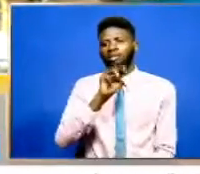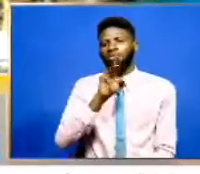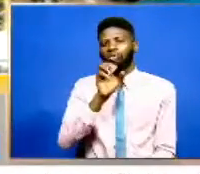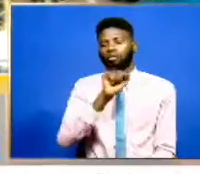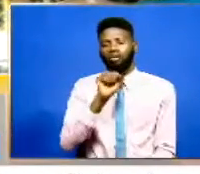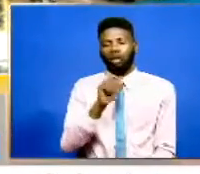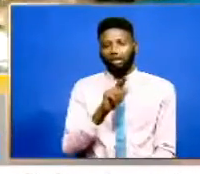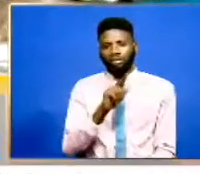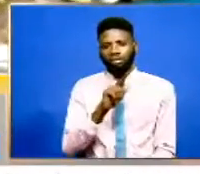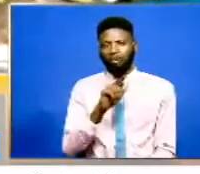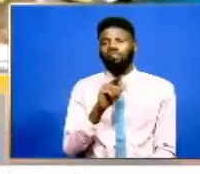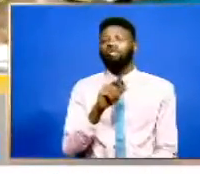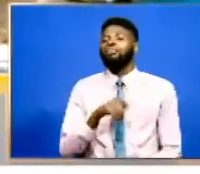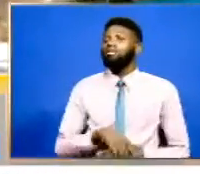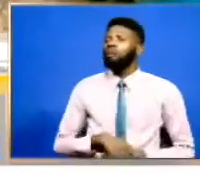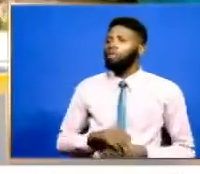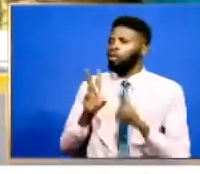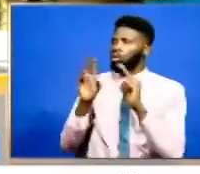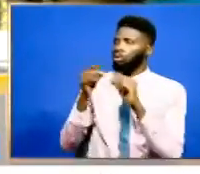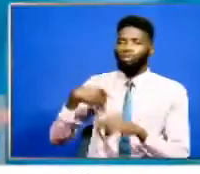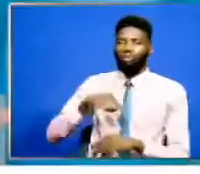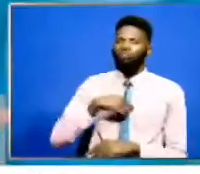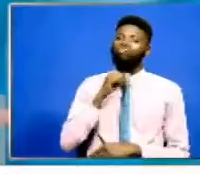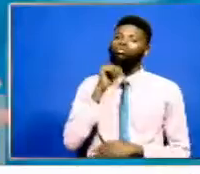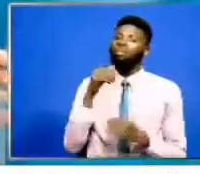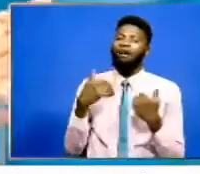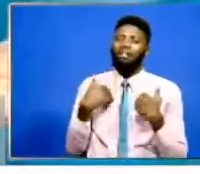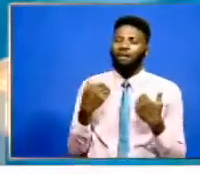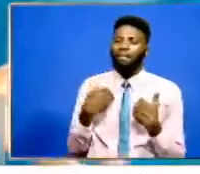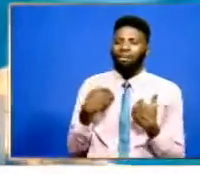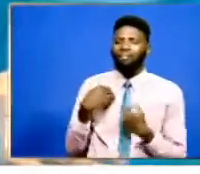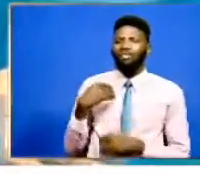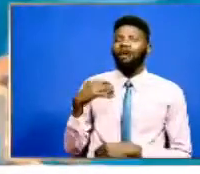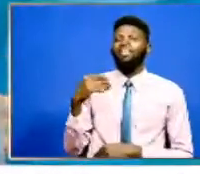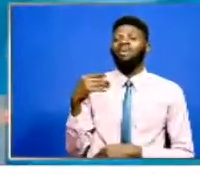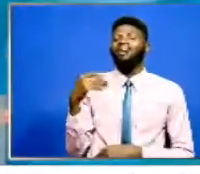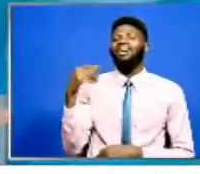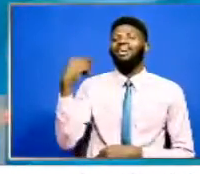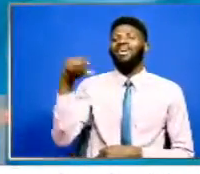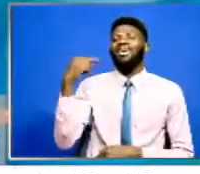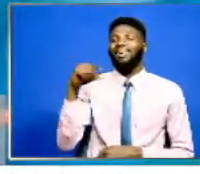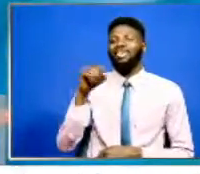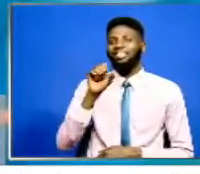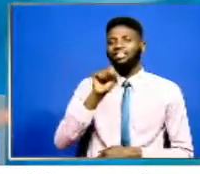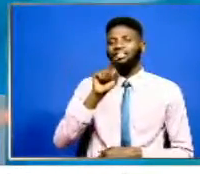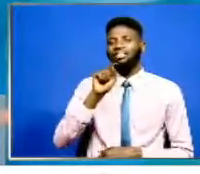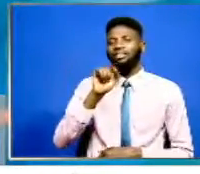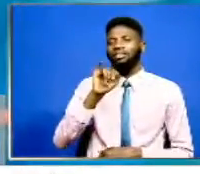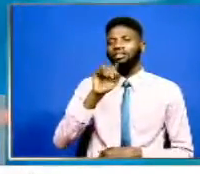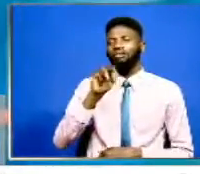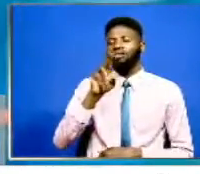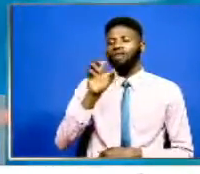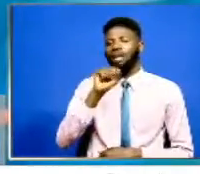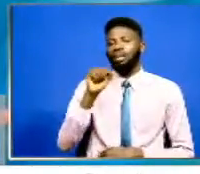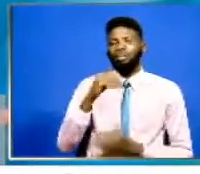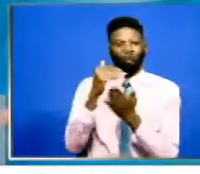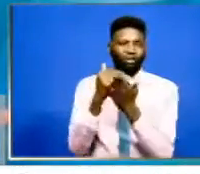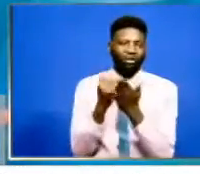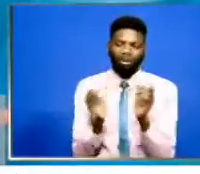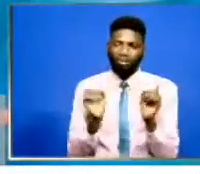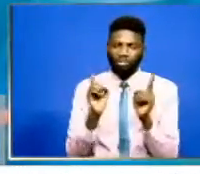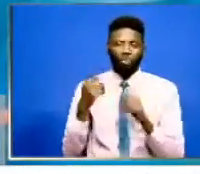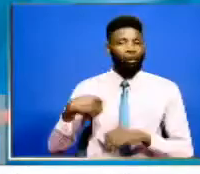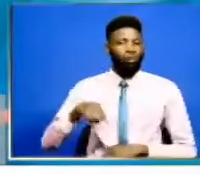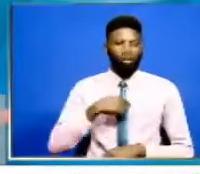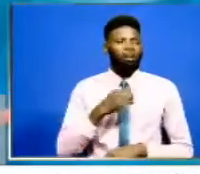green stimulus program, mm-hmm. standalone event per se. Mm-hmm. What we had, mm-hmm. was the